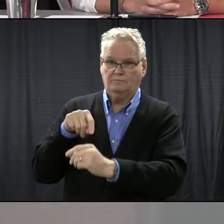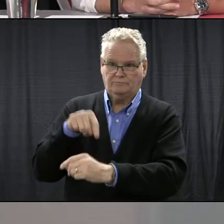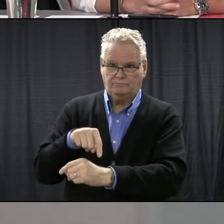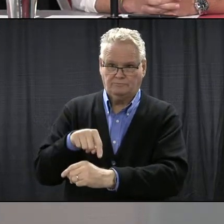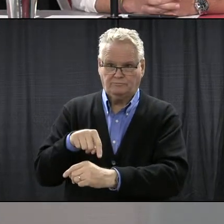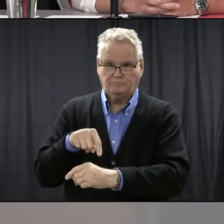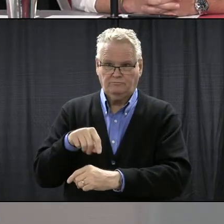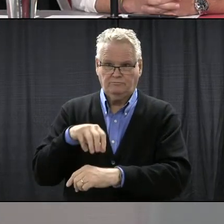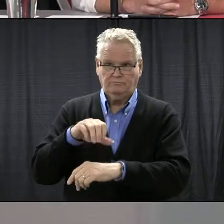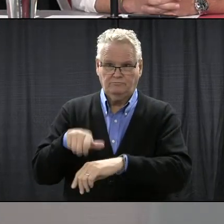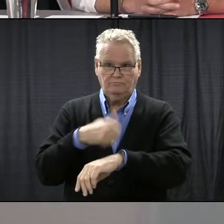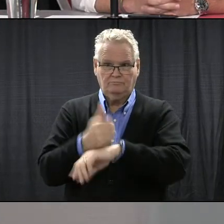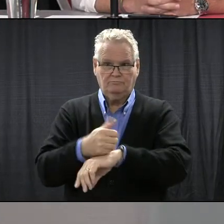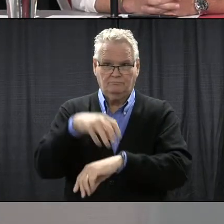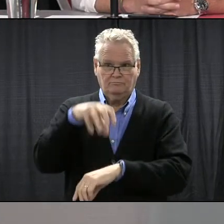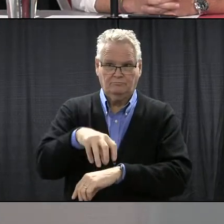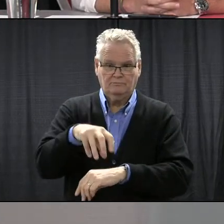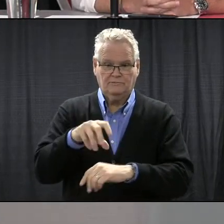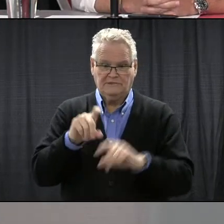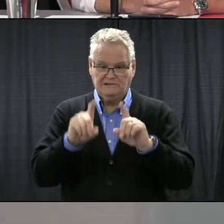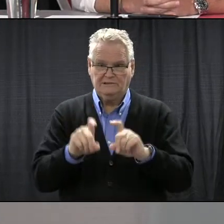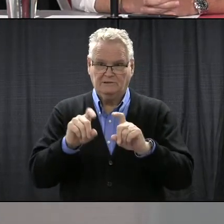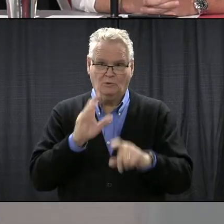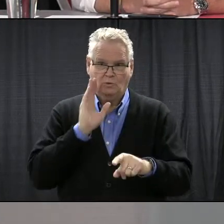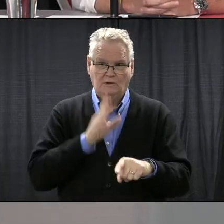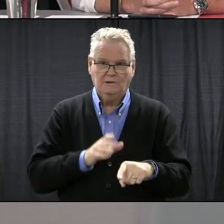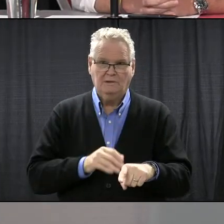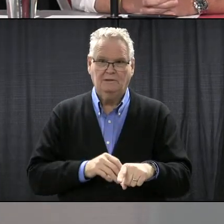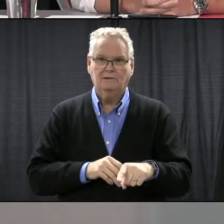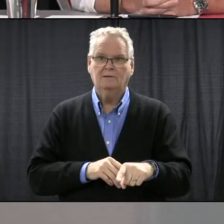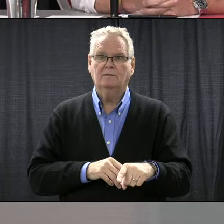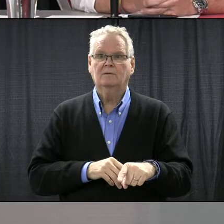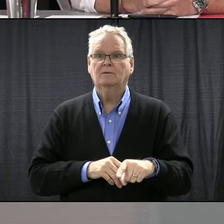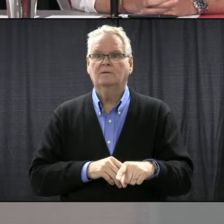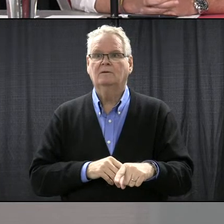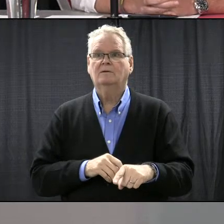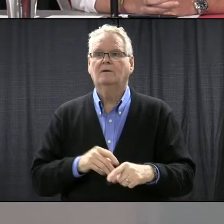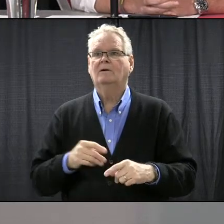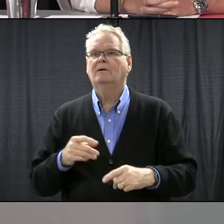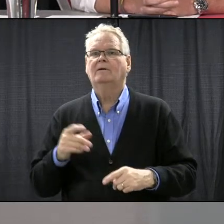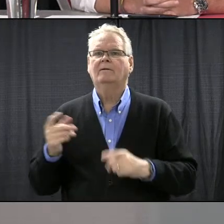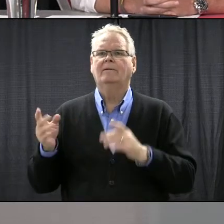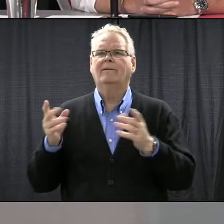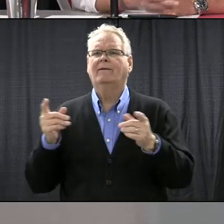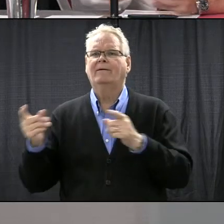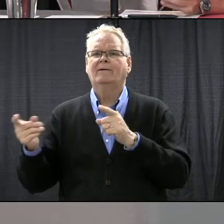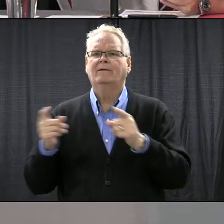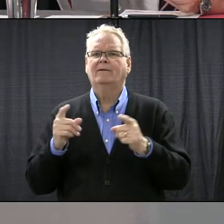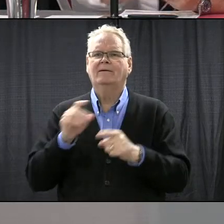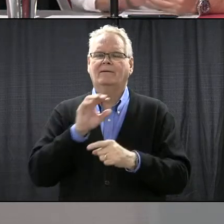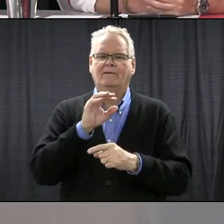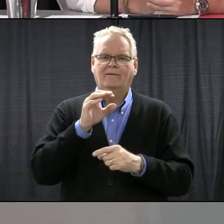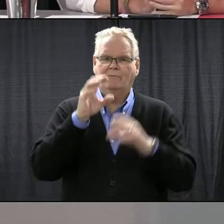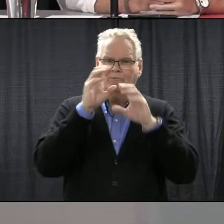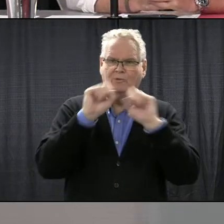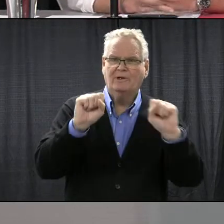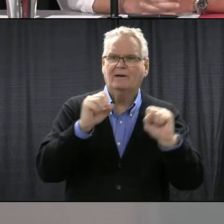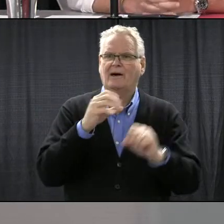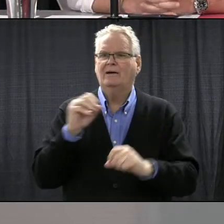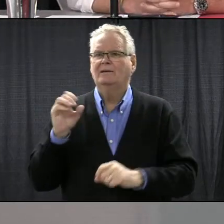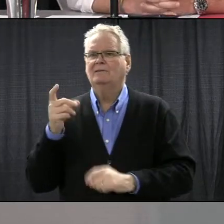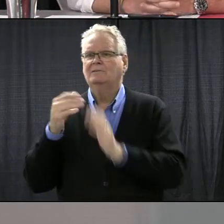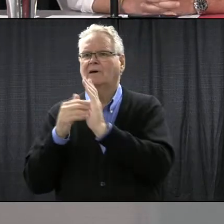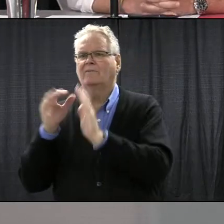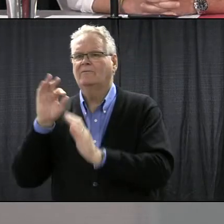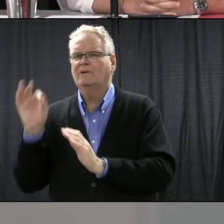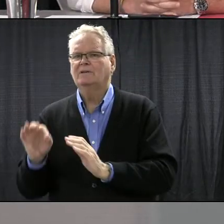Okay. Oh, sorry, Janice. It's okay. I can't see you anymore. We can't see you this time, Minister. Usually there's a screen where we can see when you're